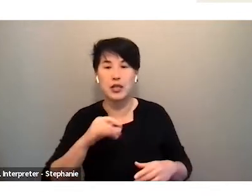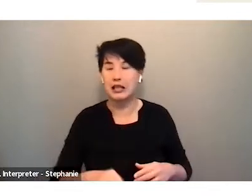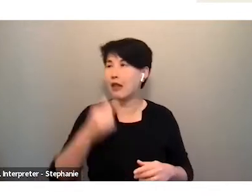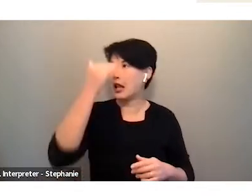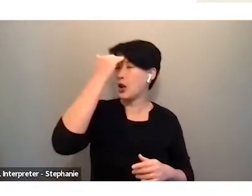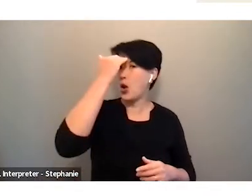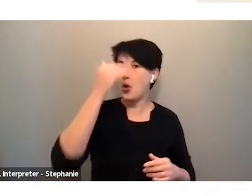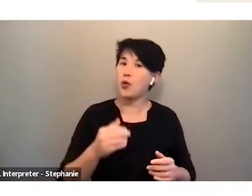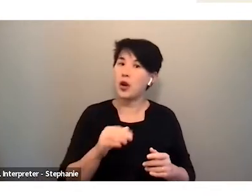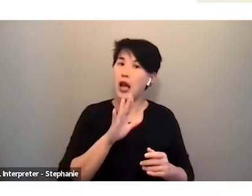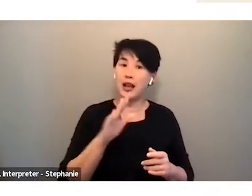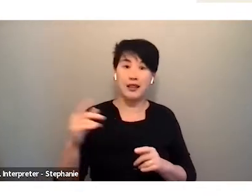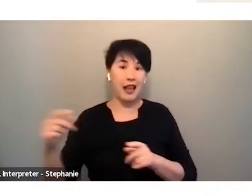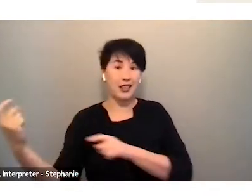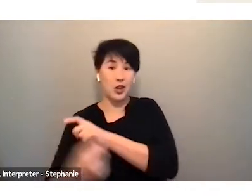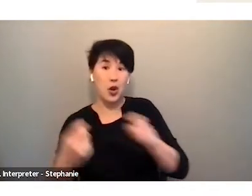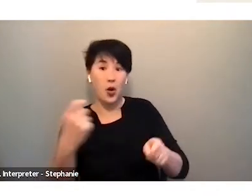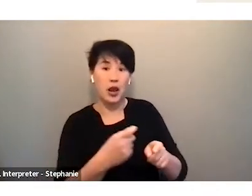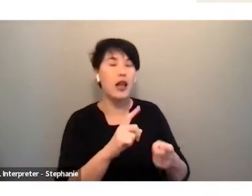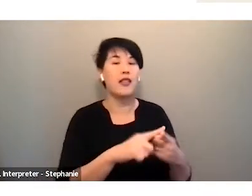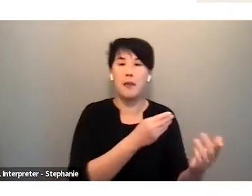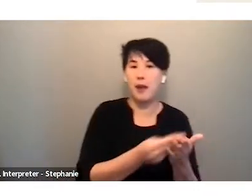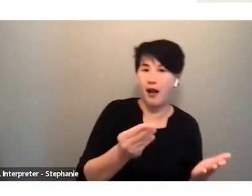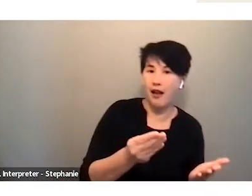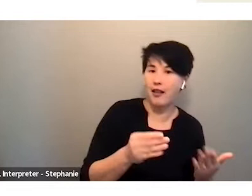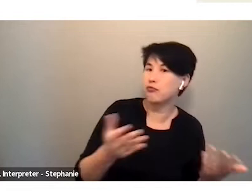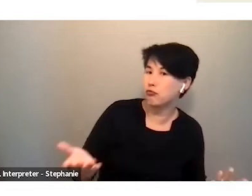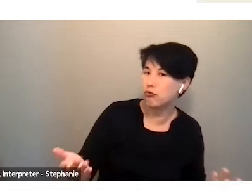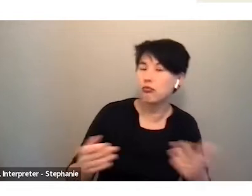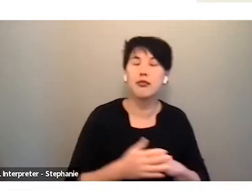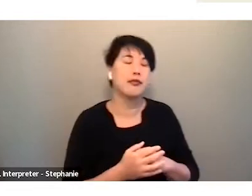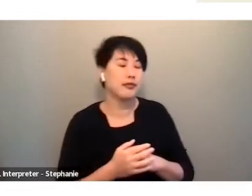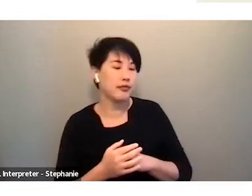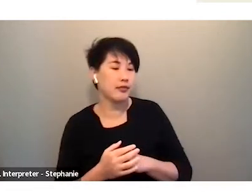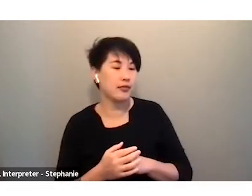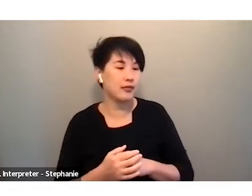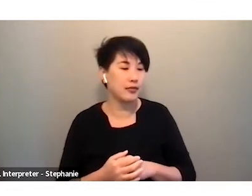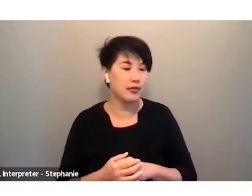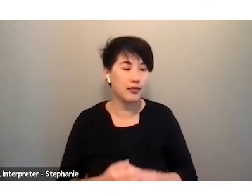the things that they were donating were going back into them. So next slide, please.